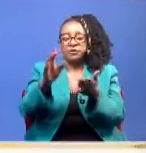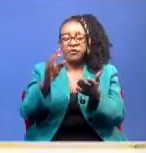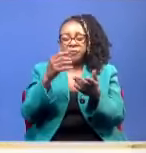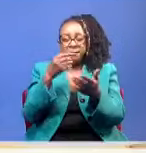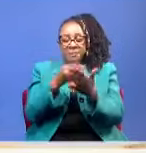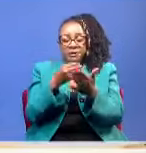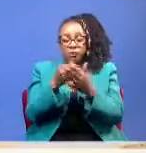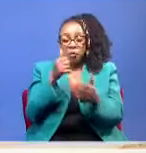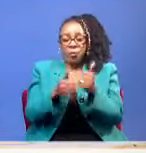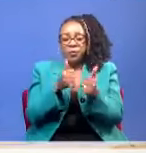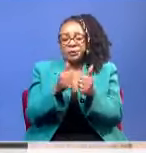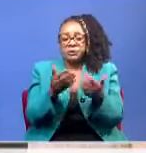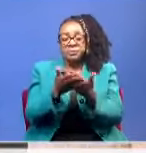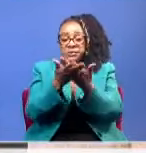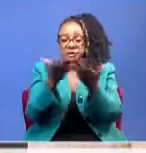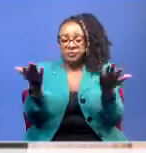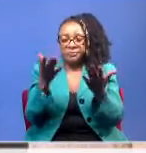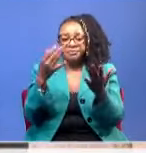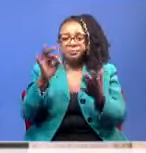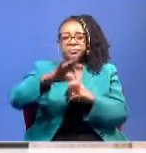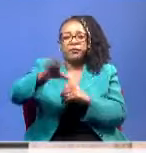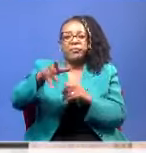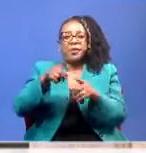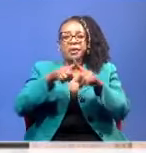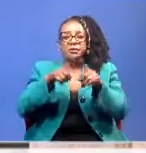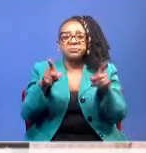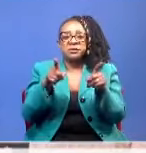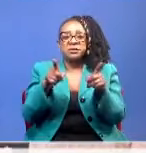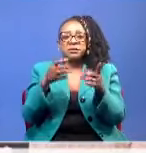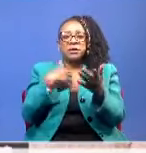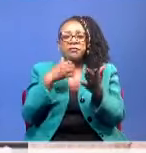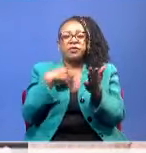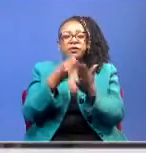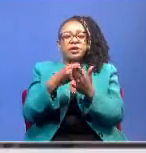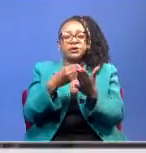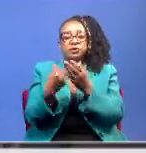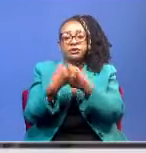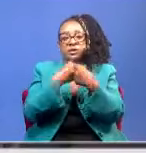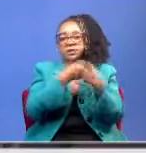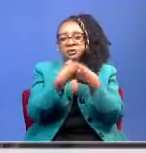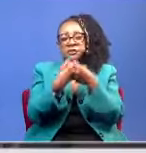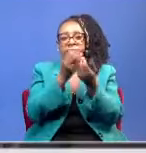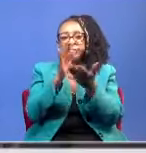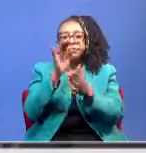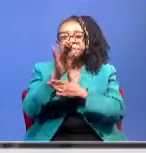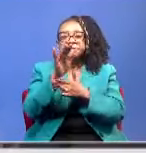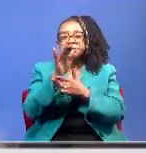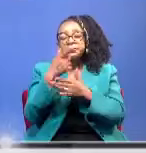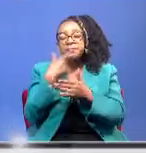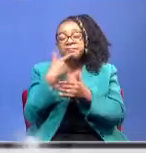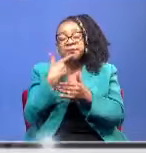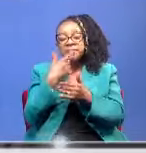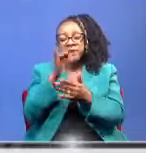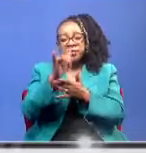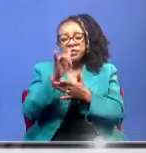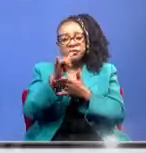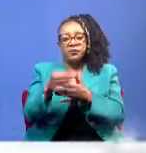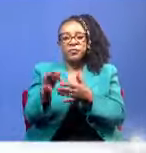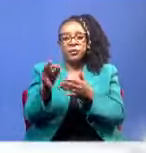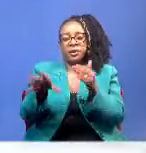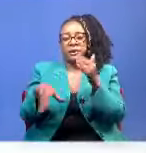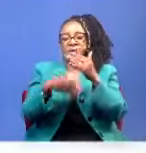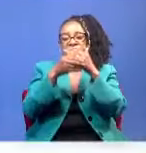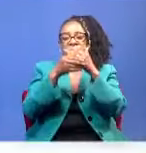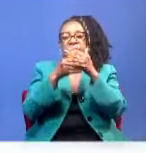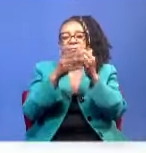funds to counties despite the prevailing financial challenges. He added that allocations for the last financial year